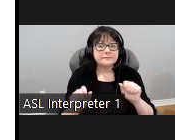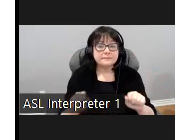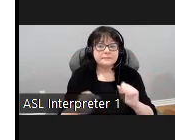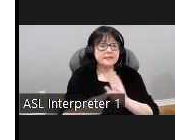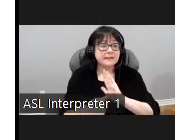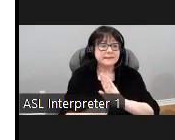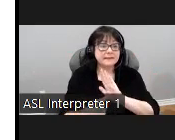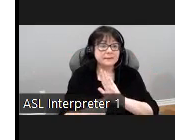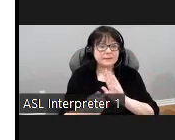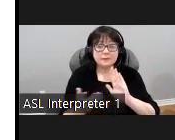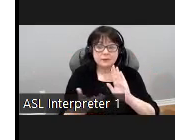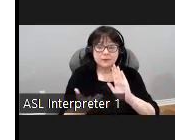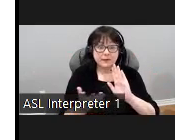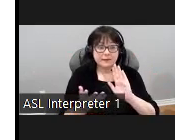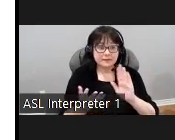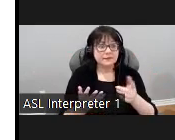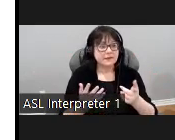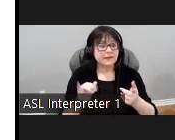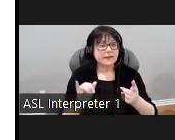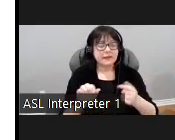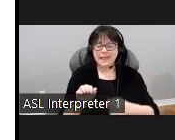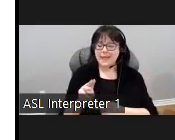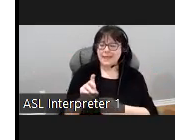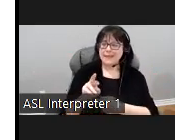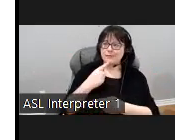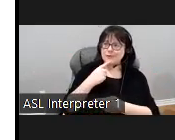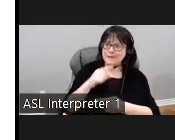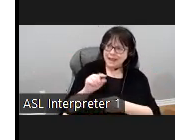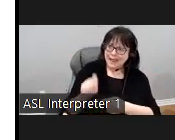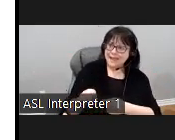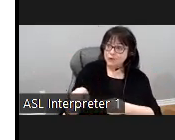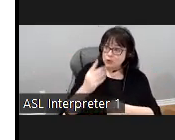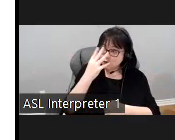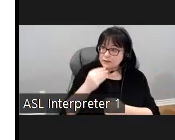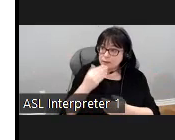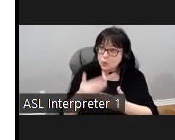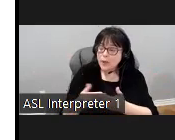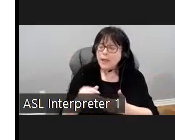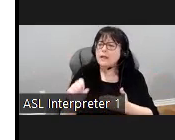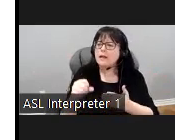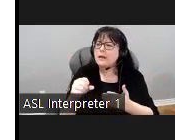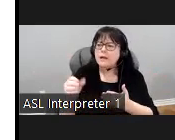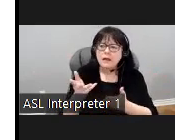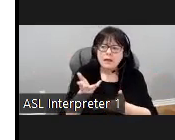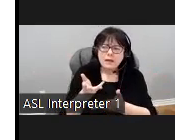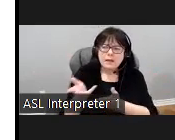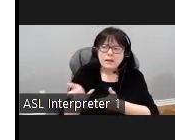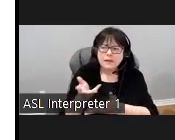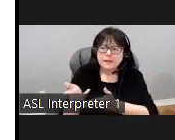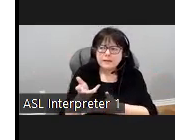how they're sleeping. It's a great question that kind of can open the way into the conversation. And,